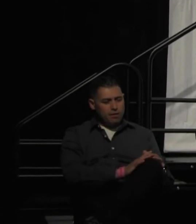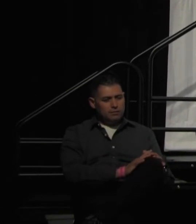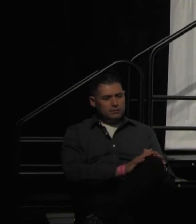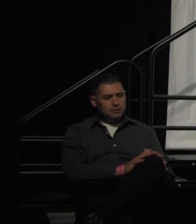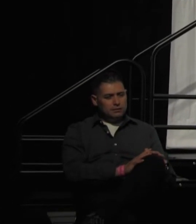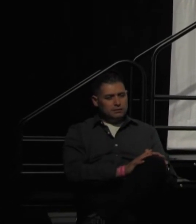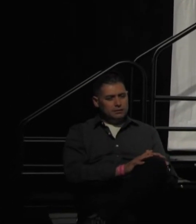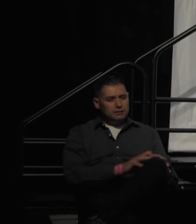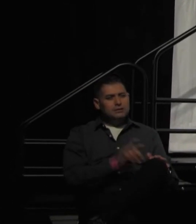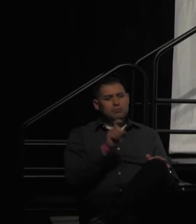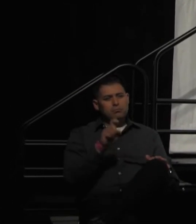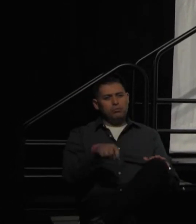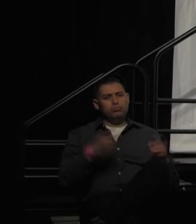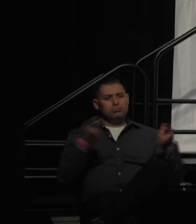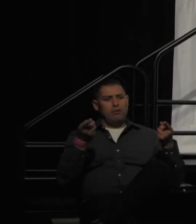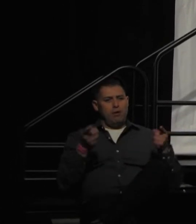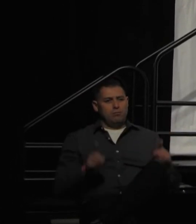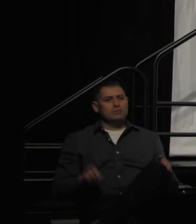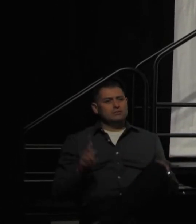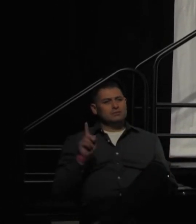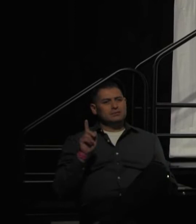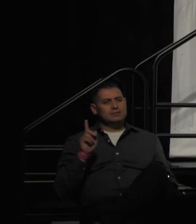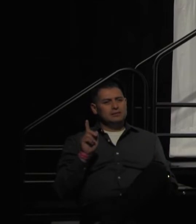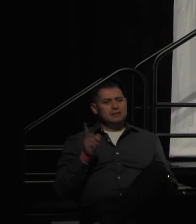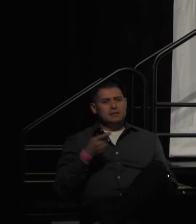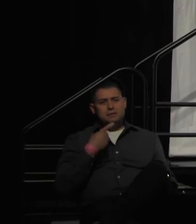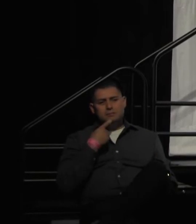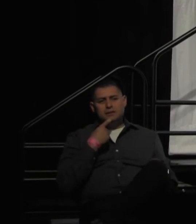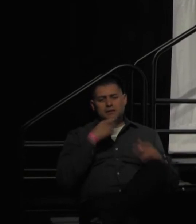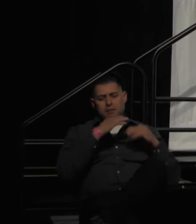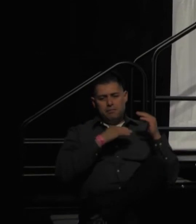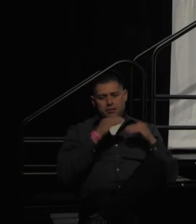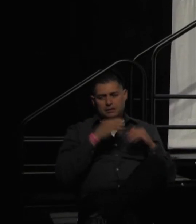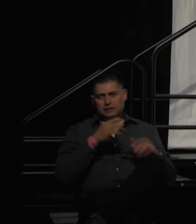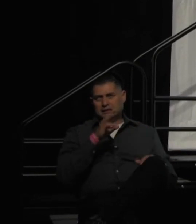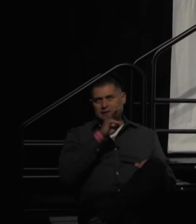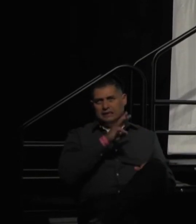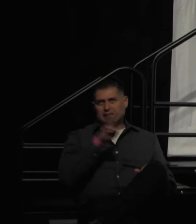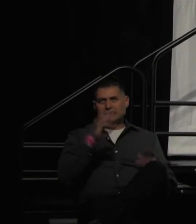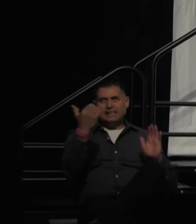meant to happen. The dimensions of the building are